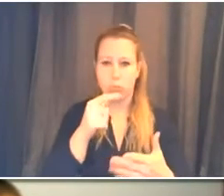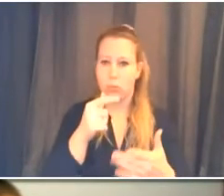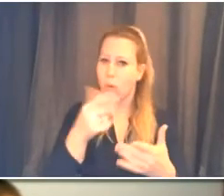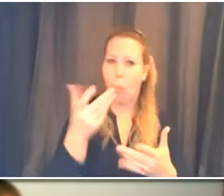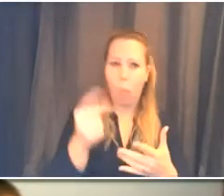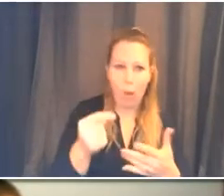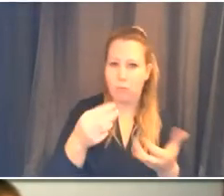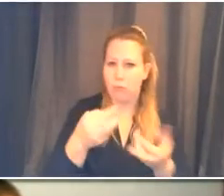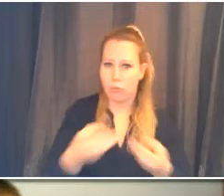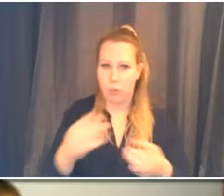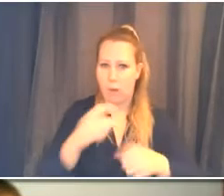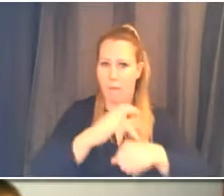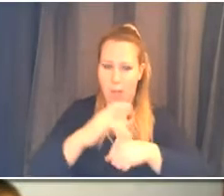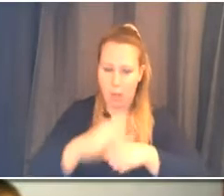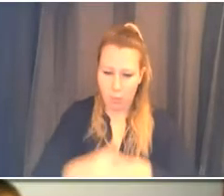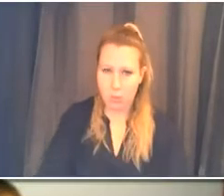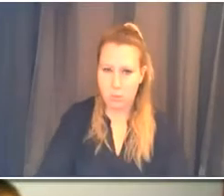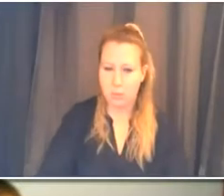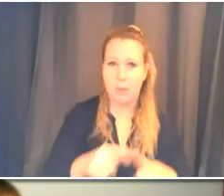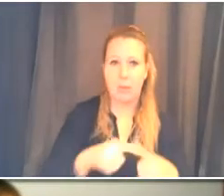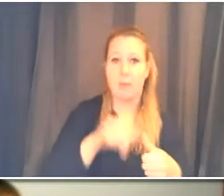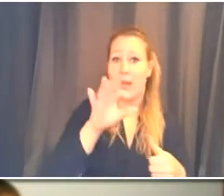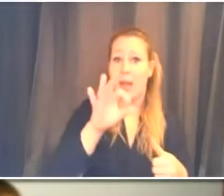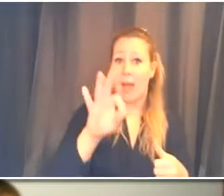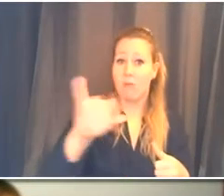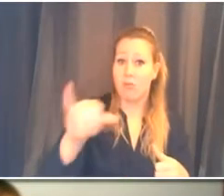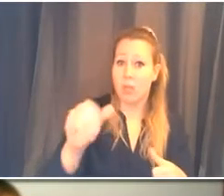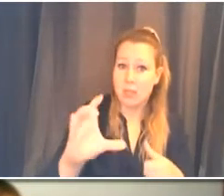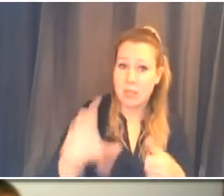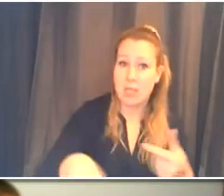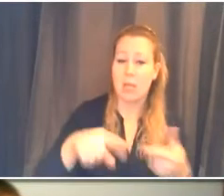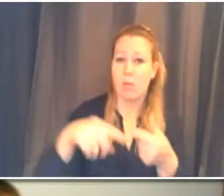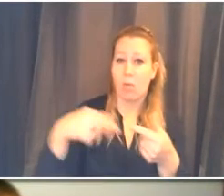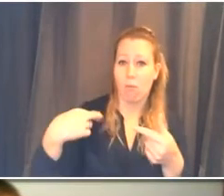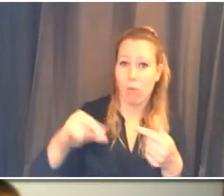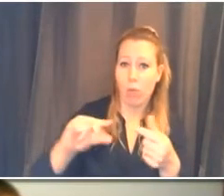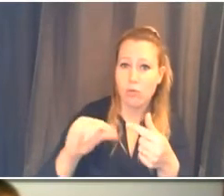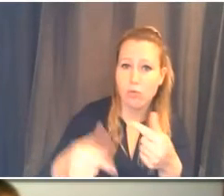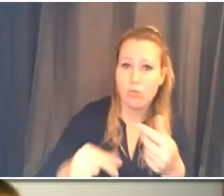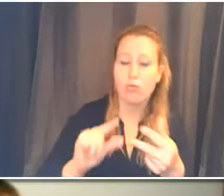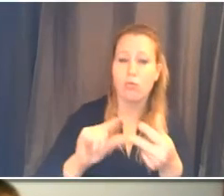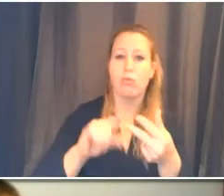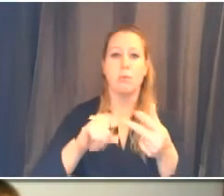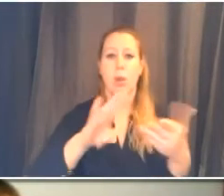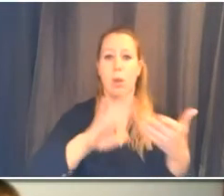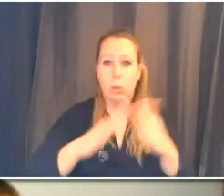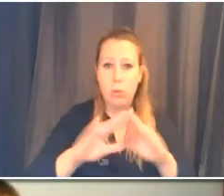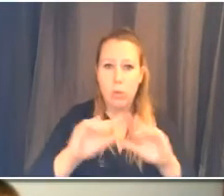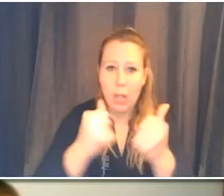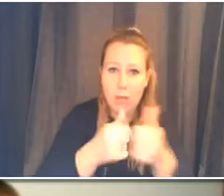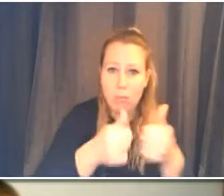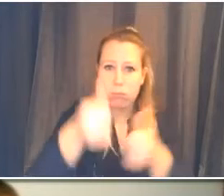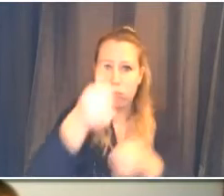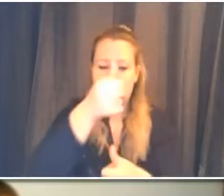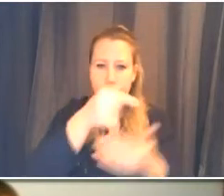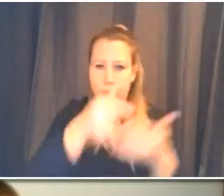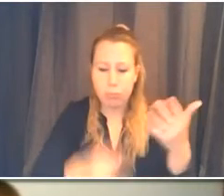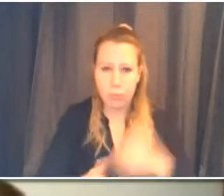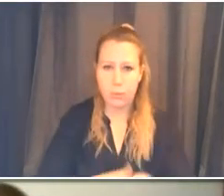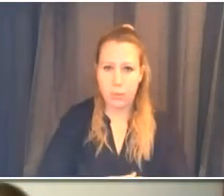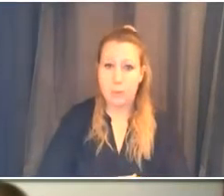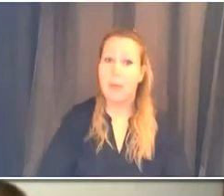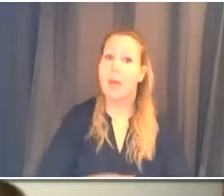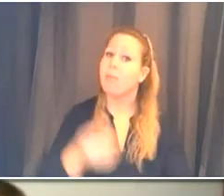when they have first put that complaint report in on that domestic incident report it had that that family has been touched